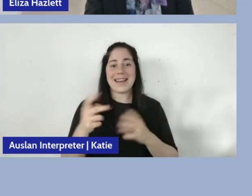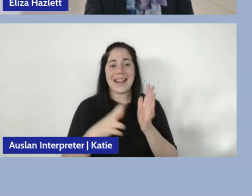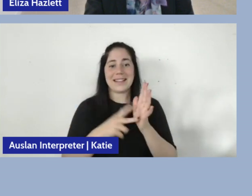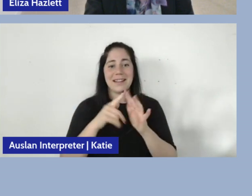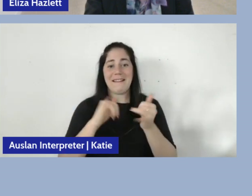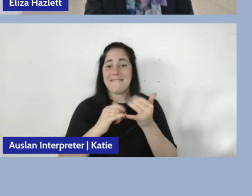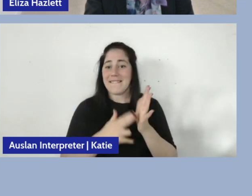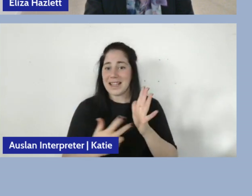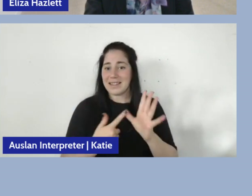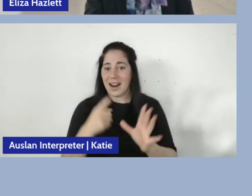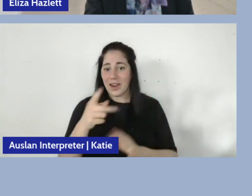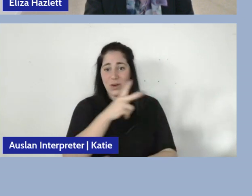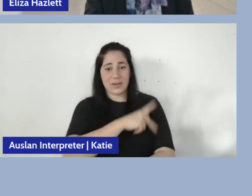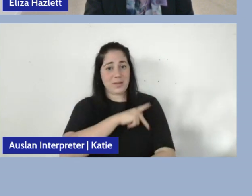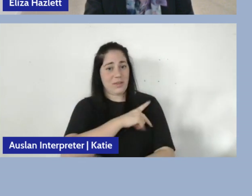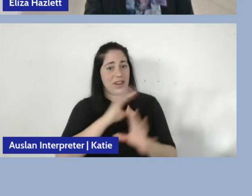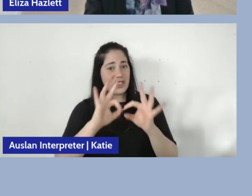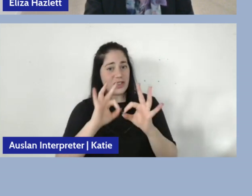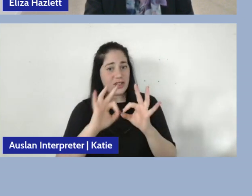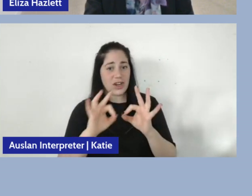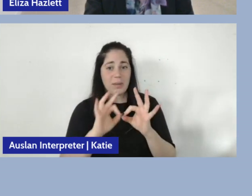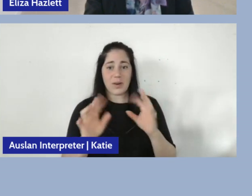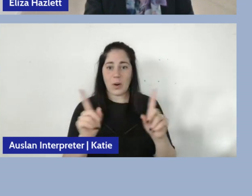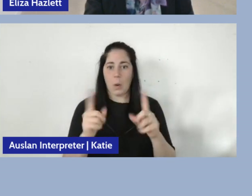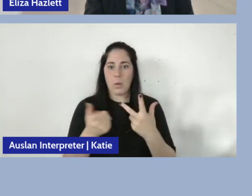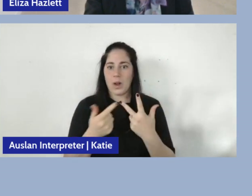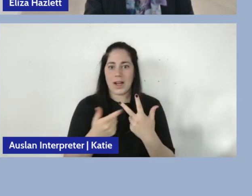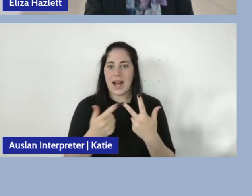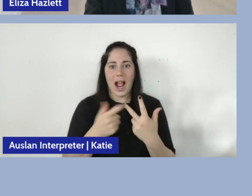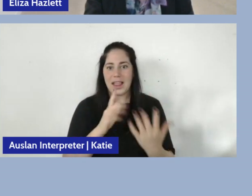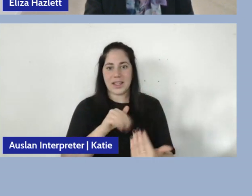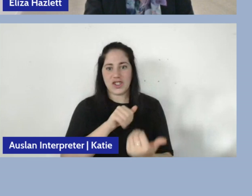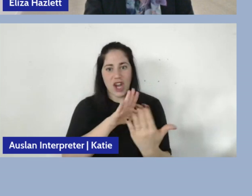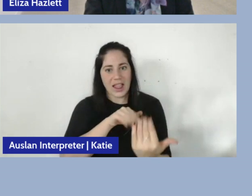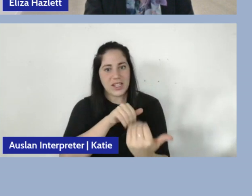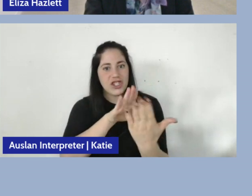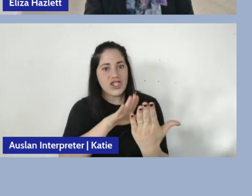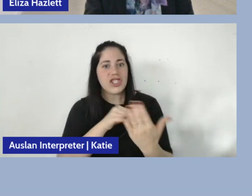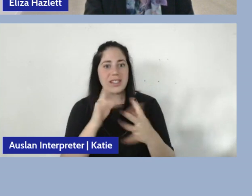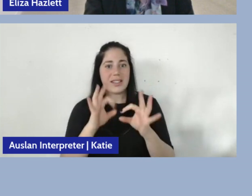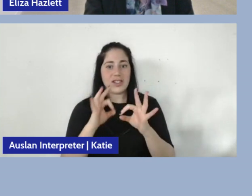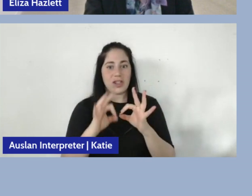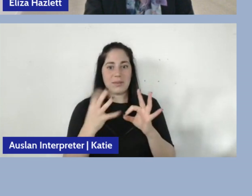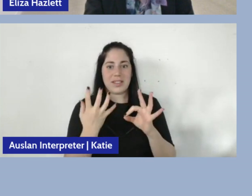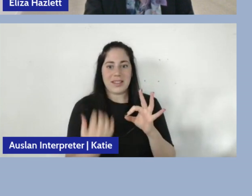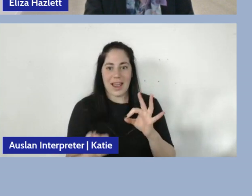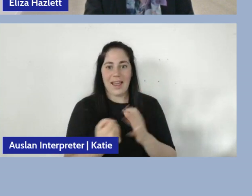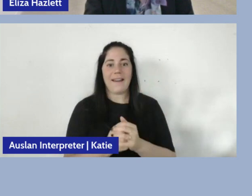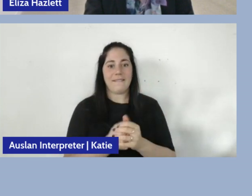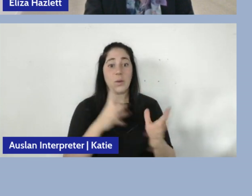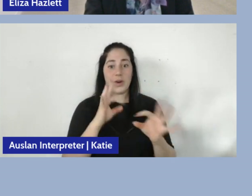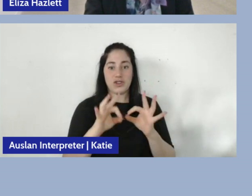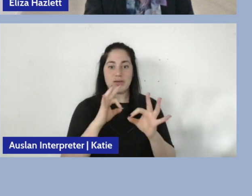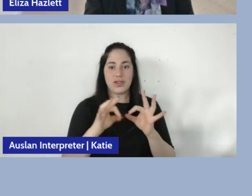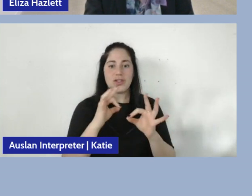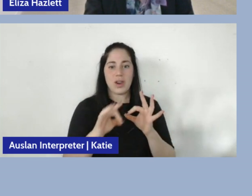interpreter then, what are the challenges interpreters face when you're interpreting cognitive assessments for